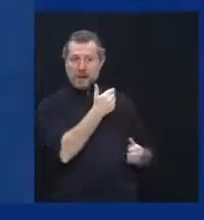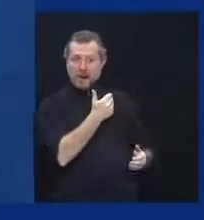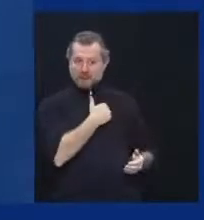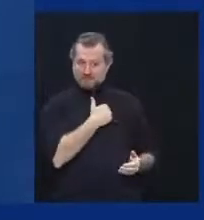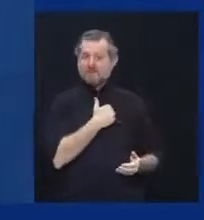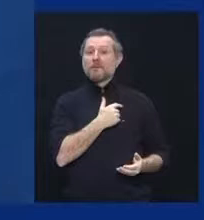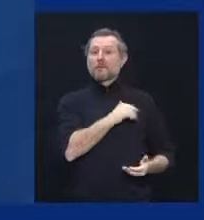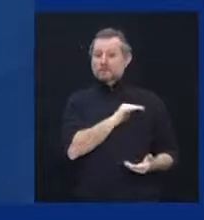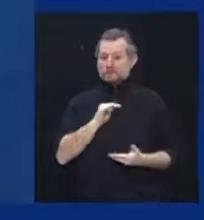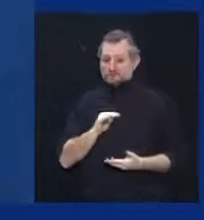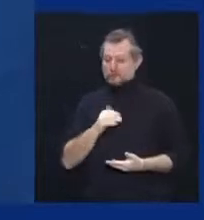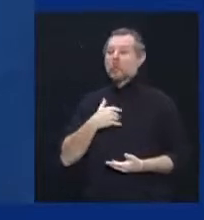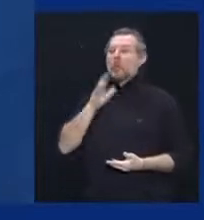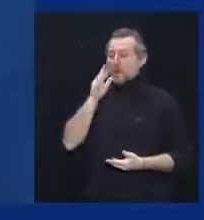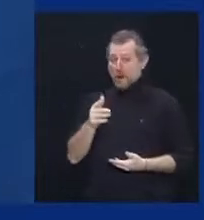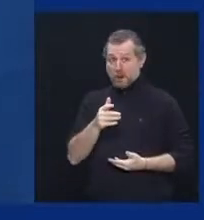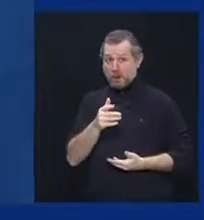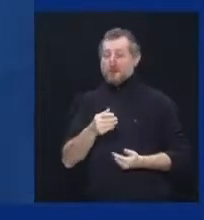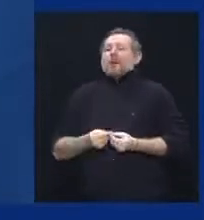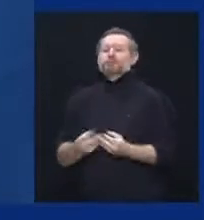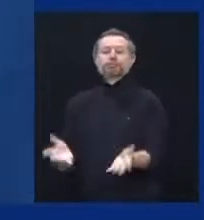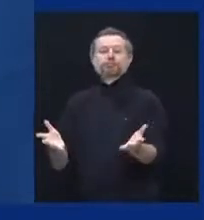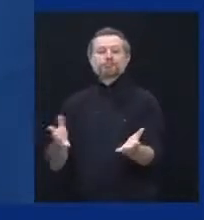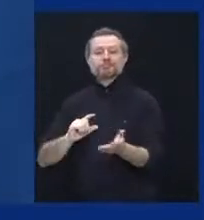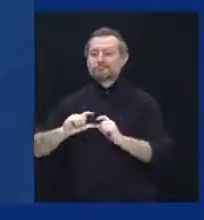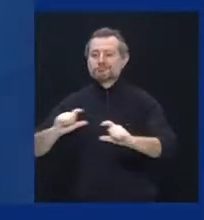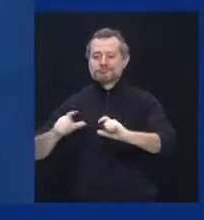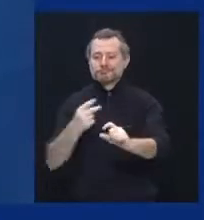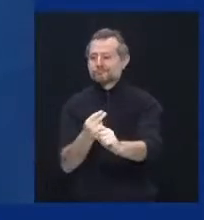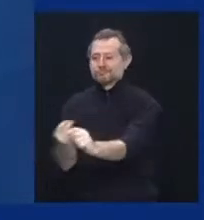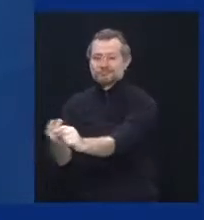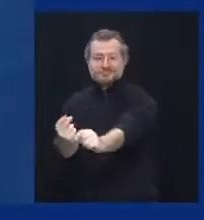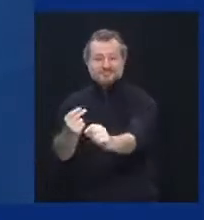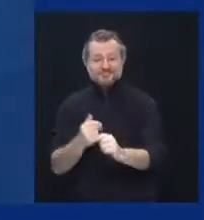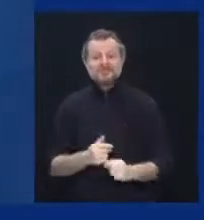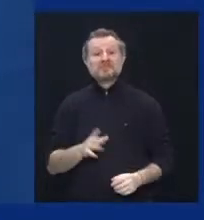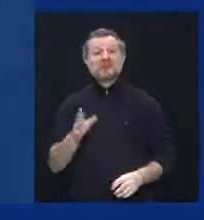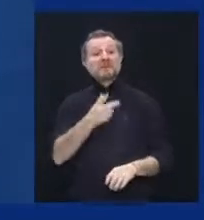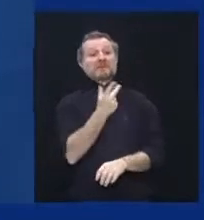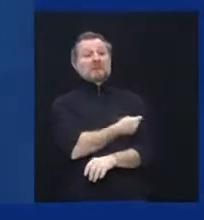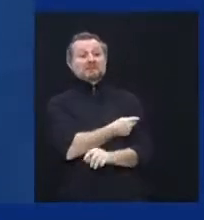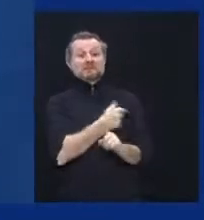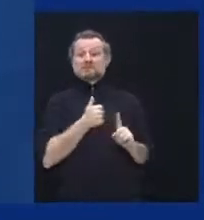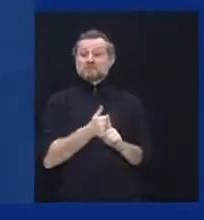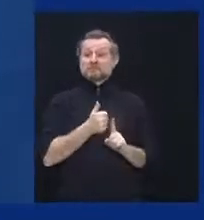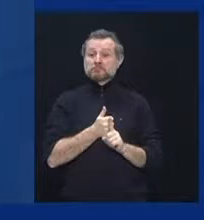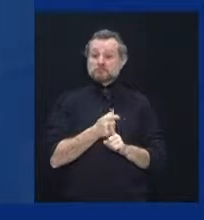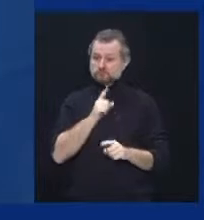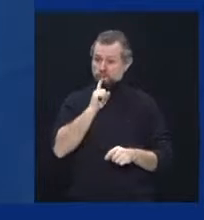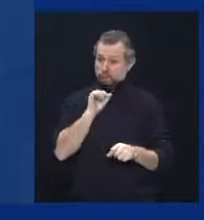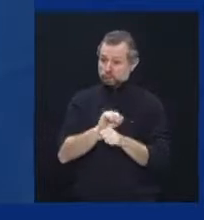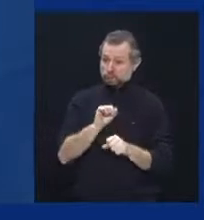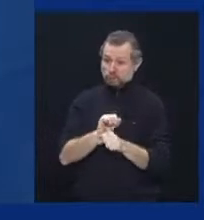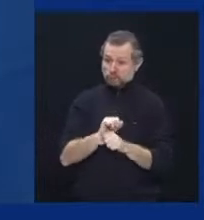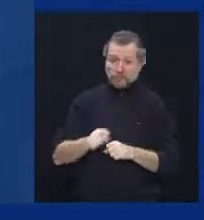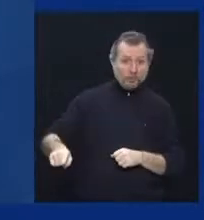what their vaccination is. Vaccination usage rate, needles in